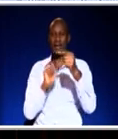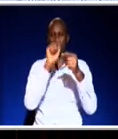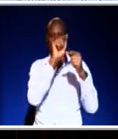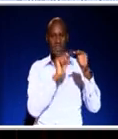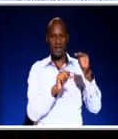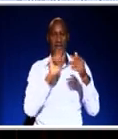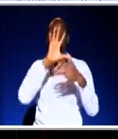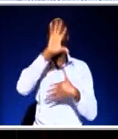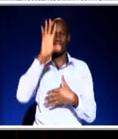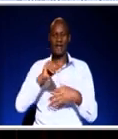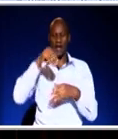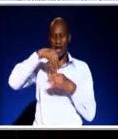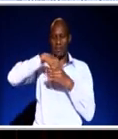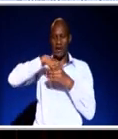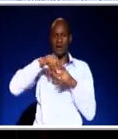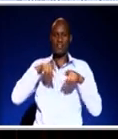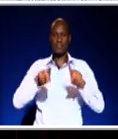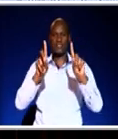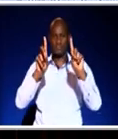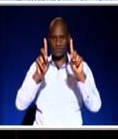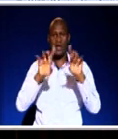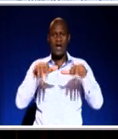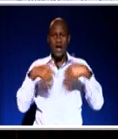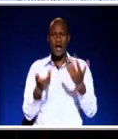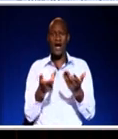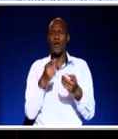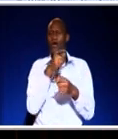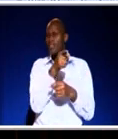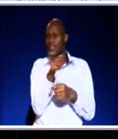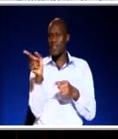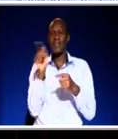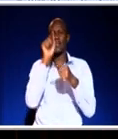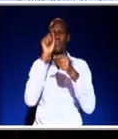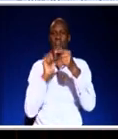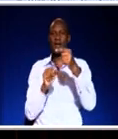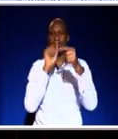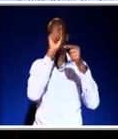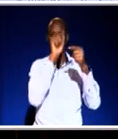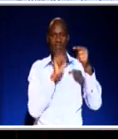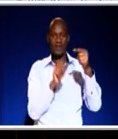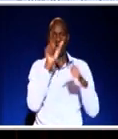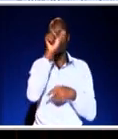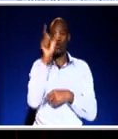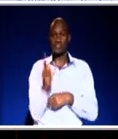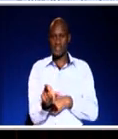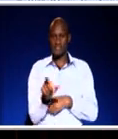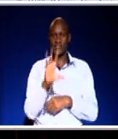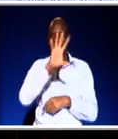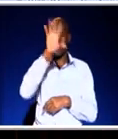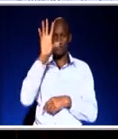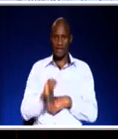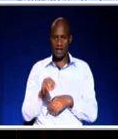Africa among themselves. And how did they divide the continent, or African continent,